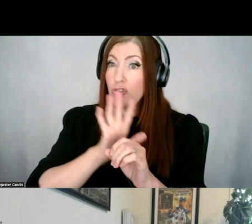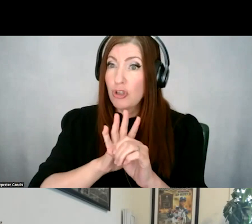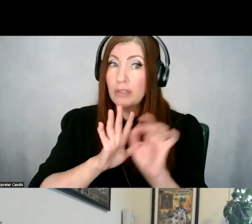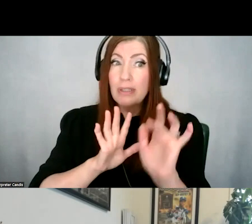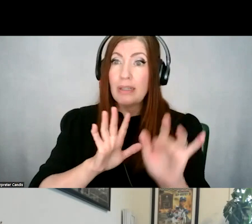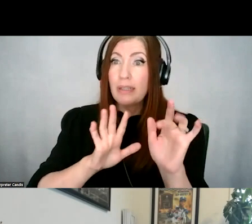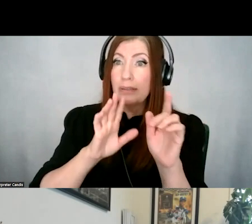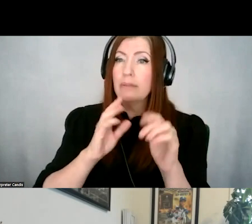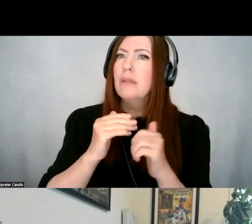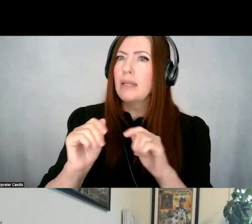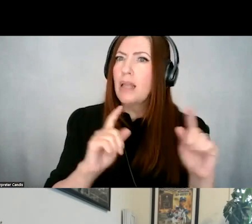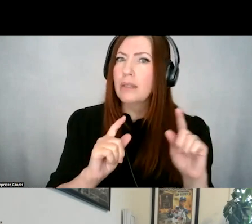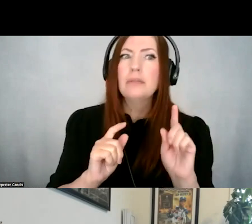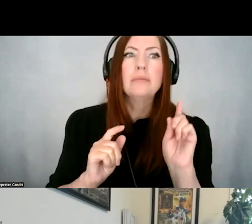slide,